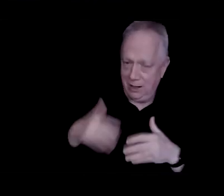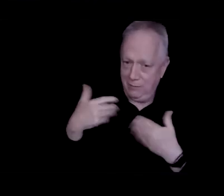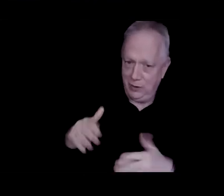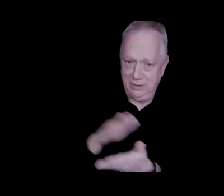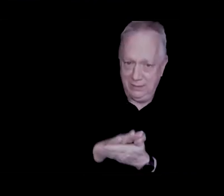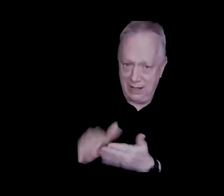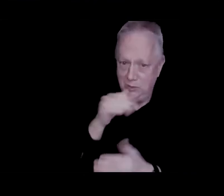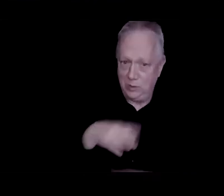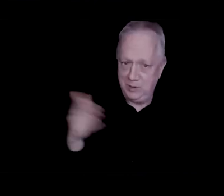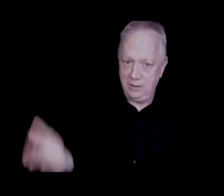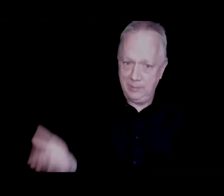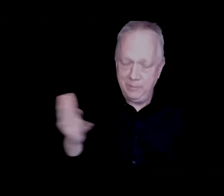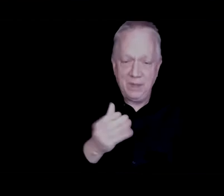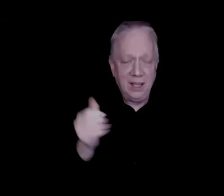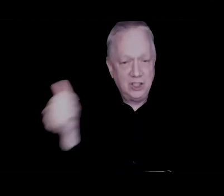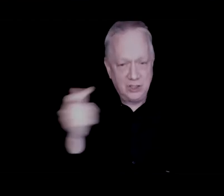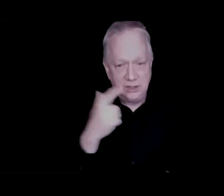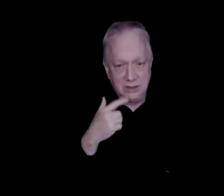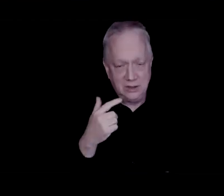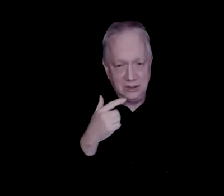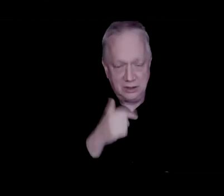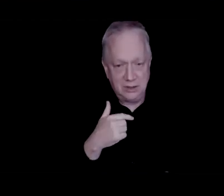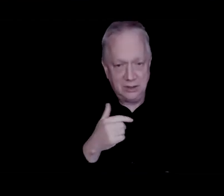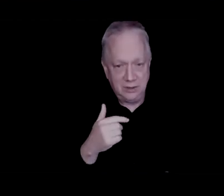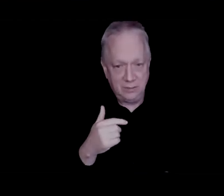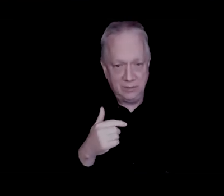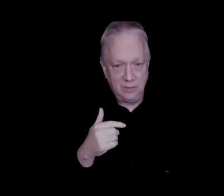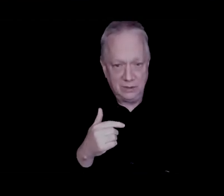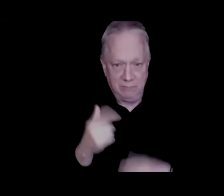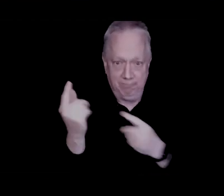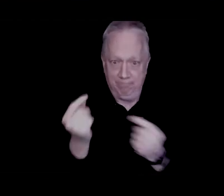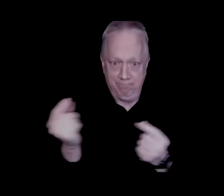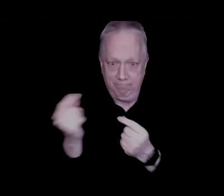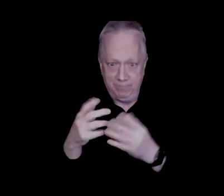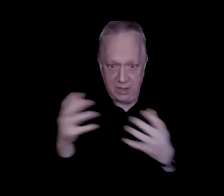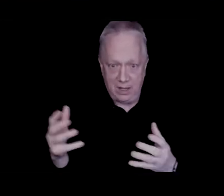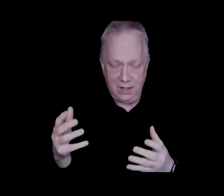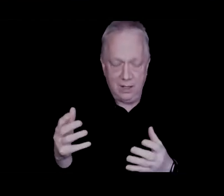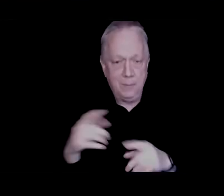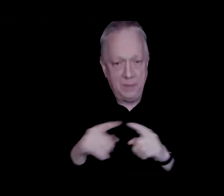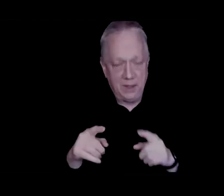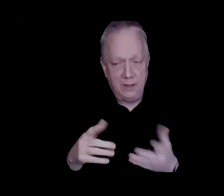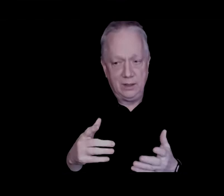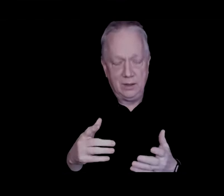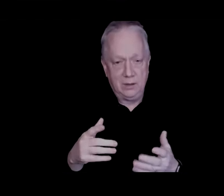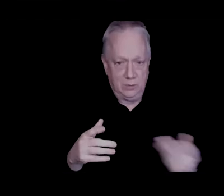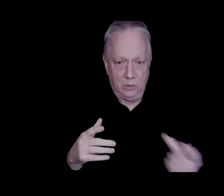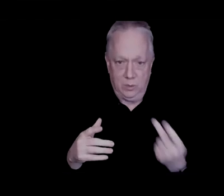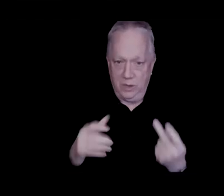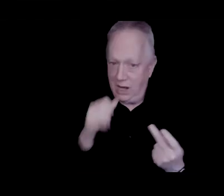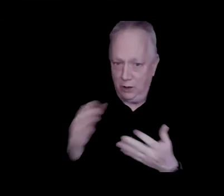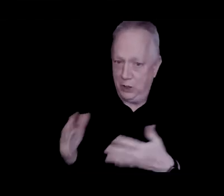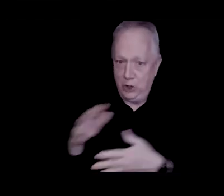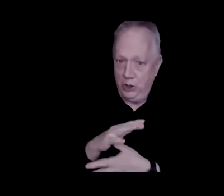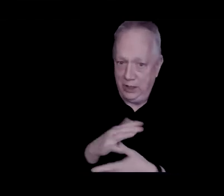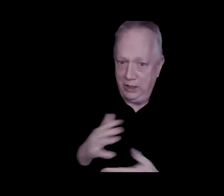woman. And she paid attention a lot to us, but we were not her